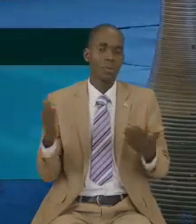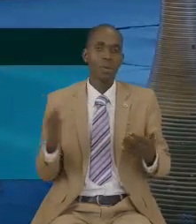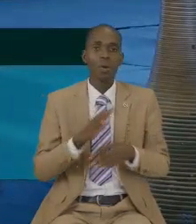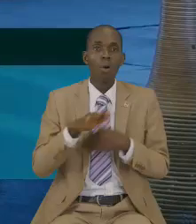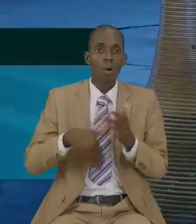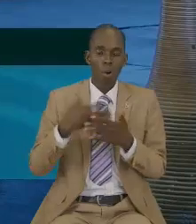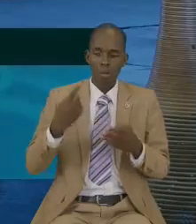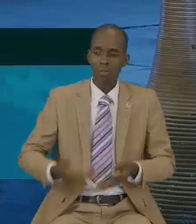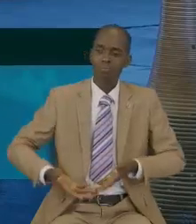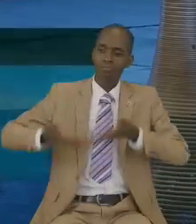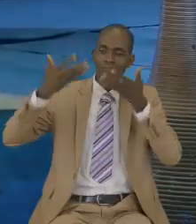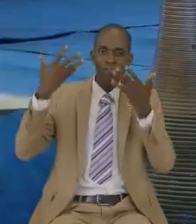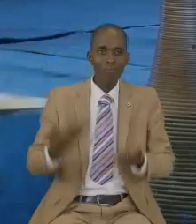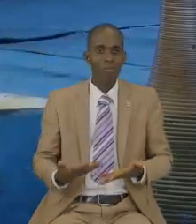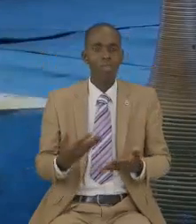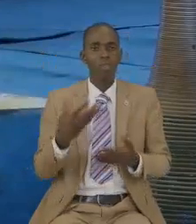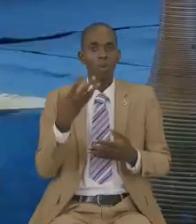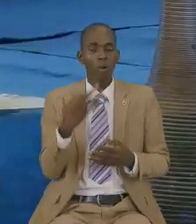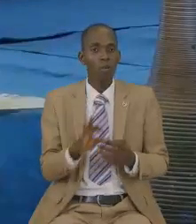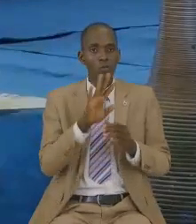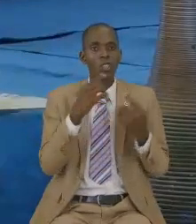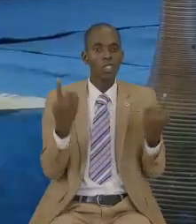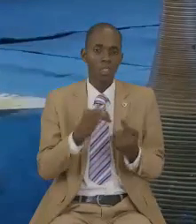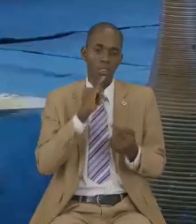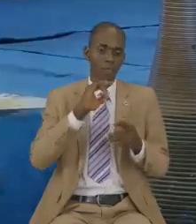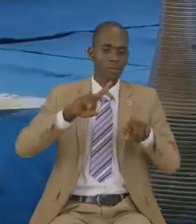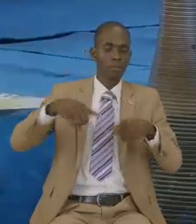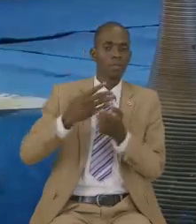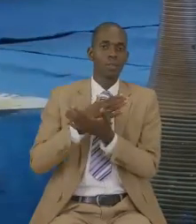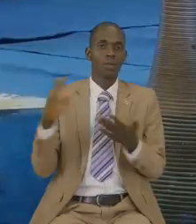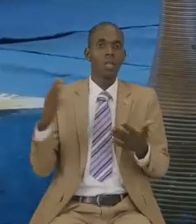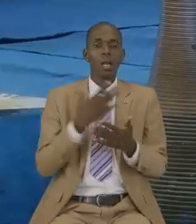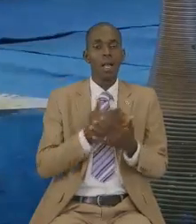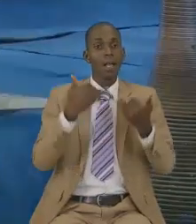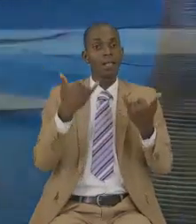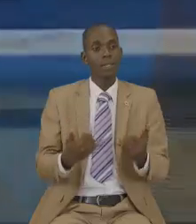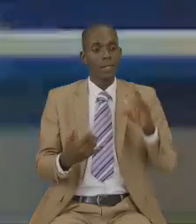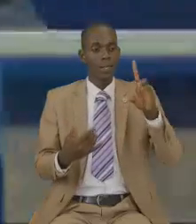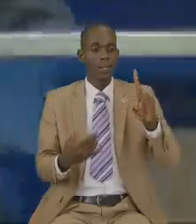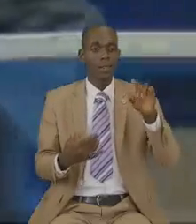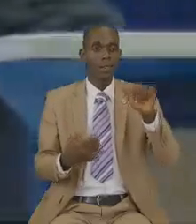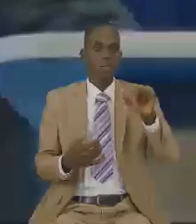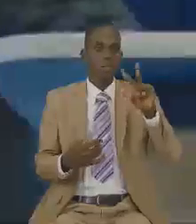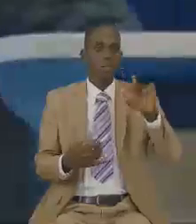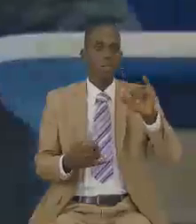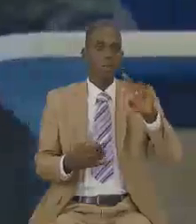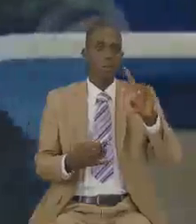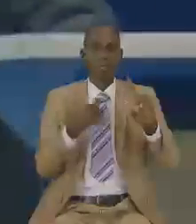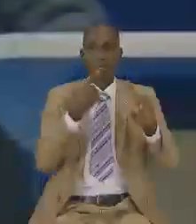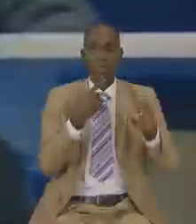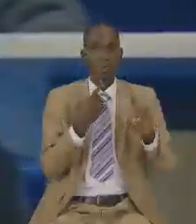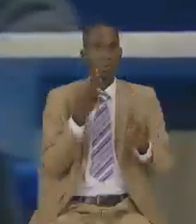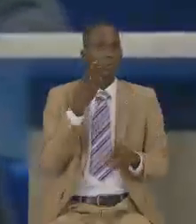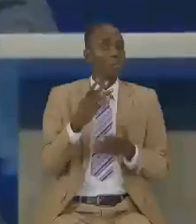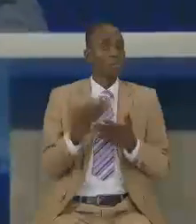the heavy sin upon you, everything is gone. And now David said, you know something, my soul,